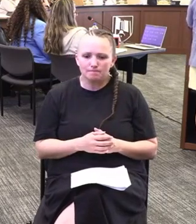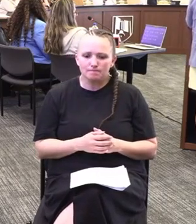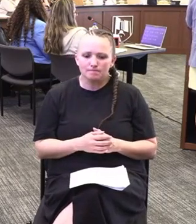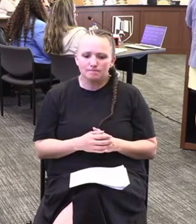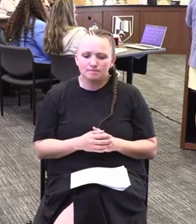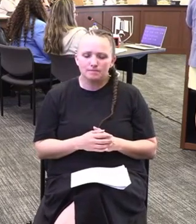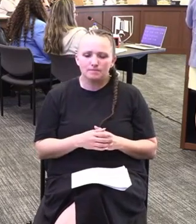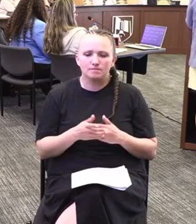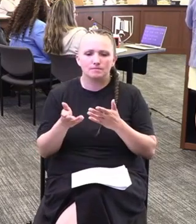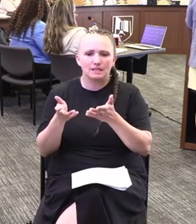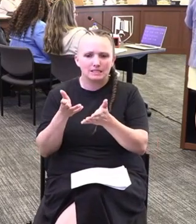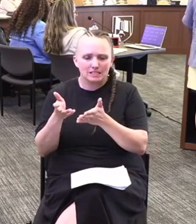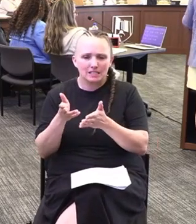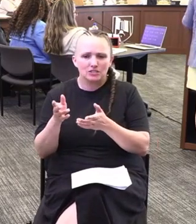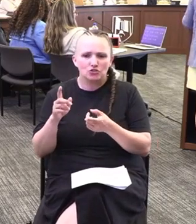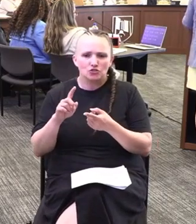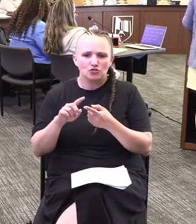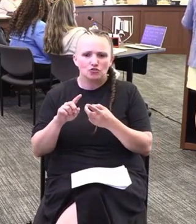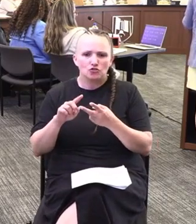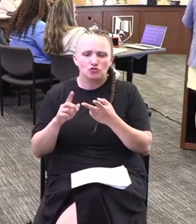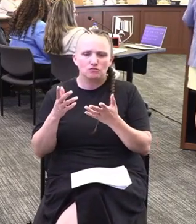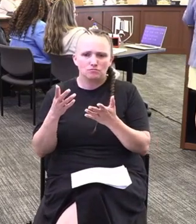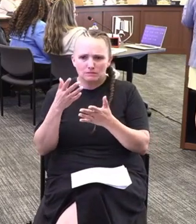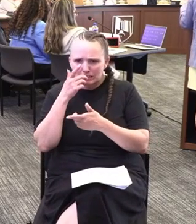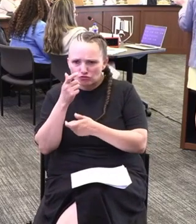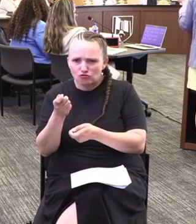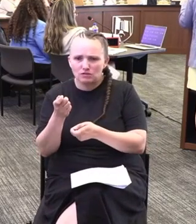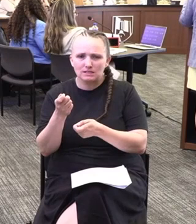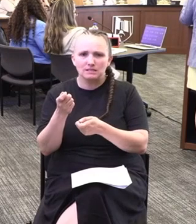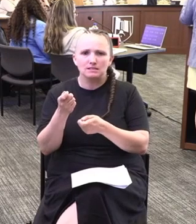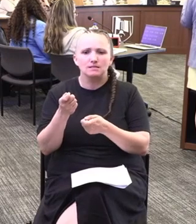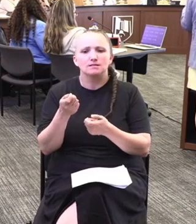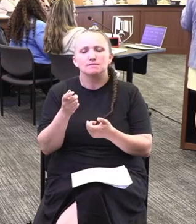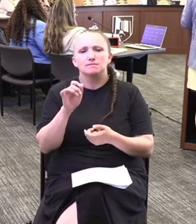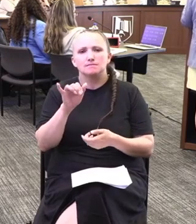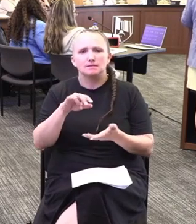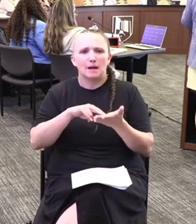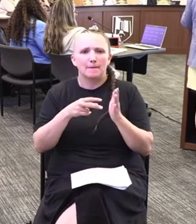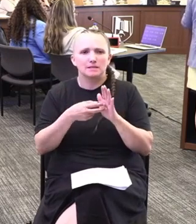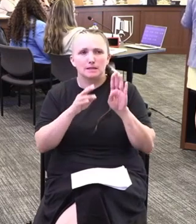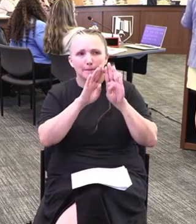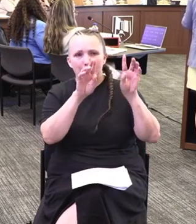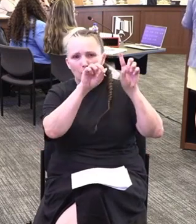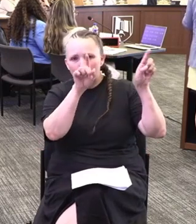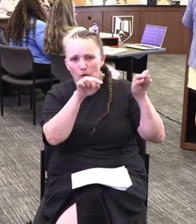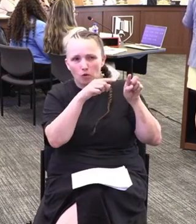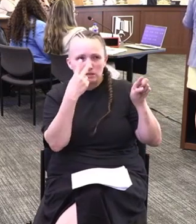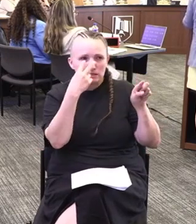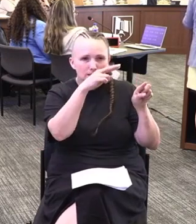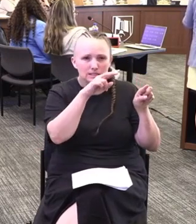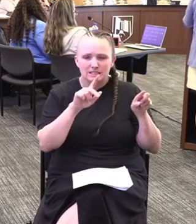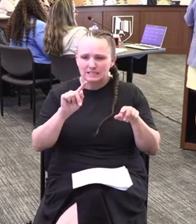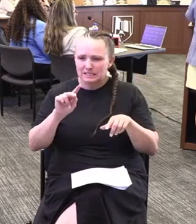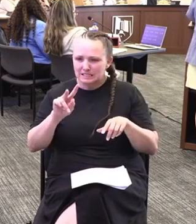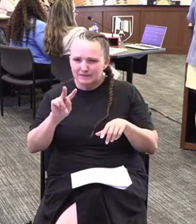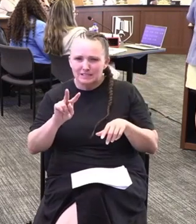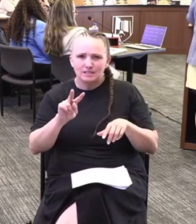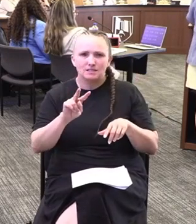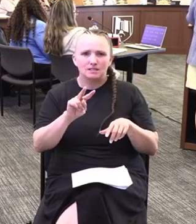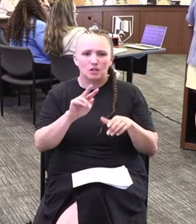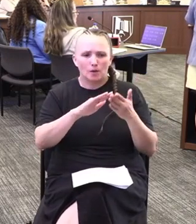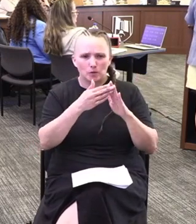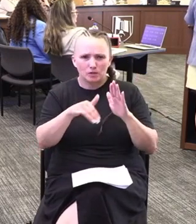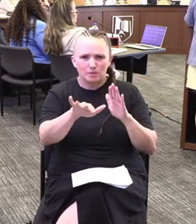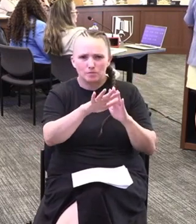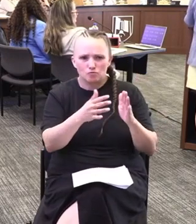like engagement, traffic, and interest, but things like billboards, TV, and community presence don't. But that